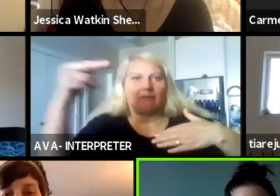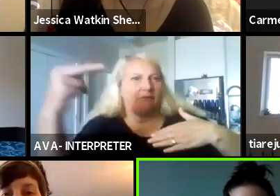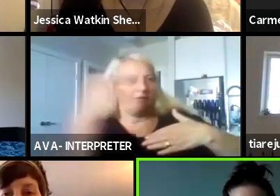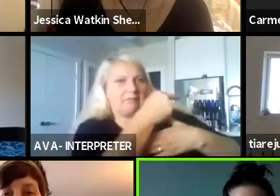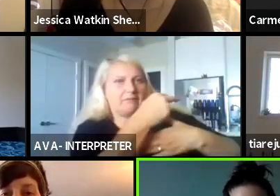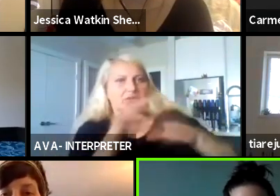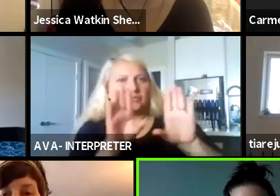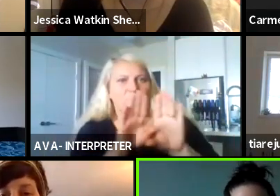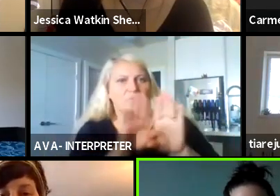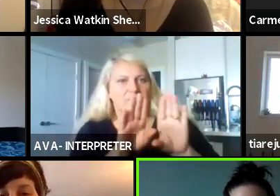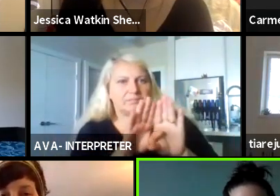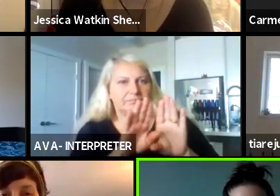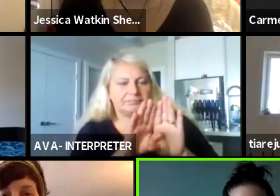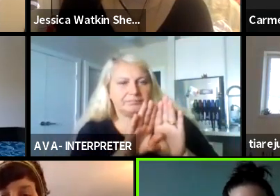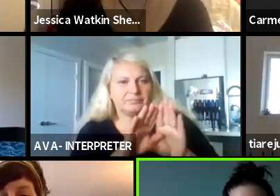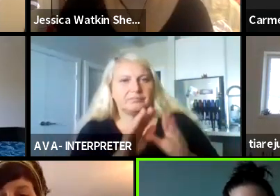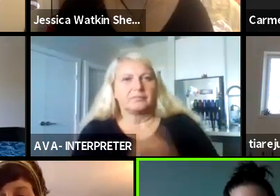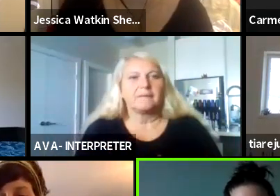to my side.